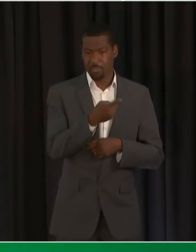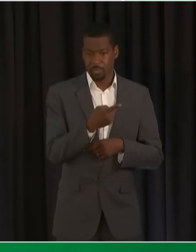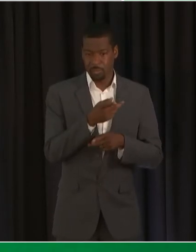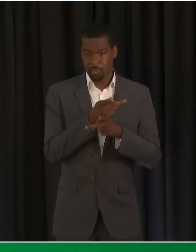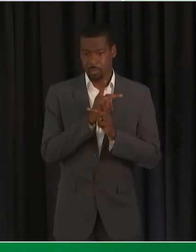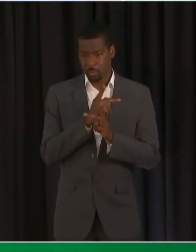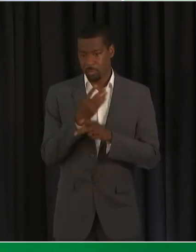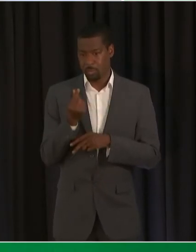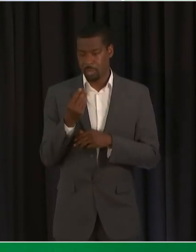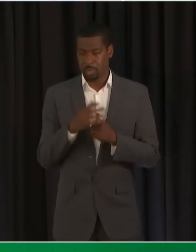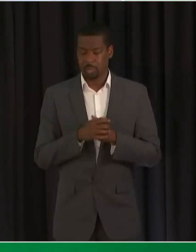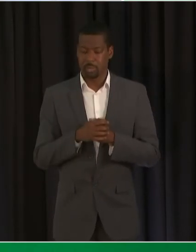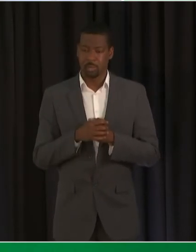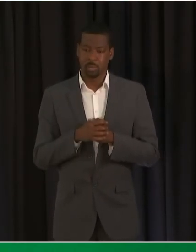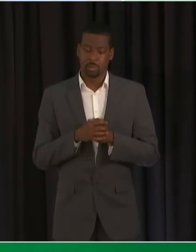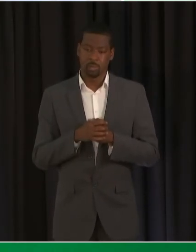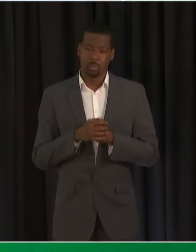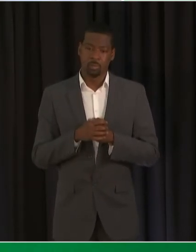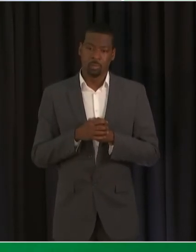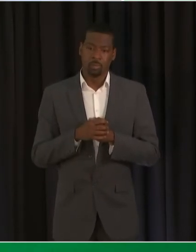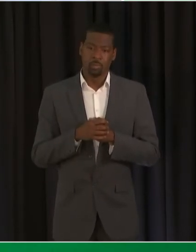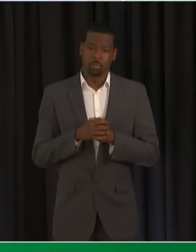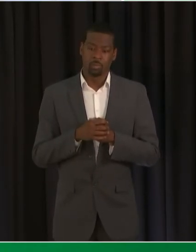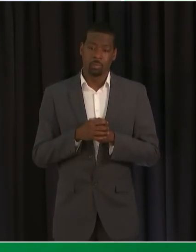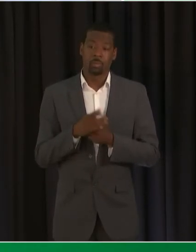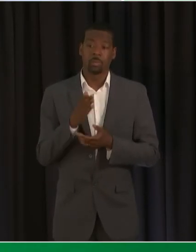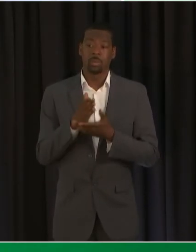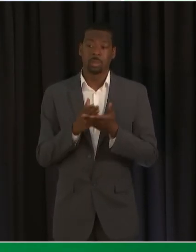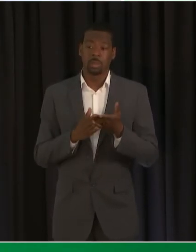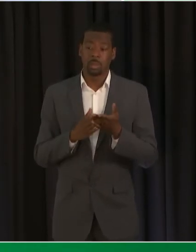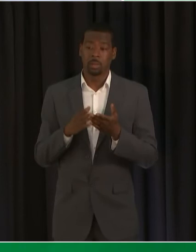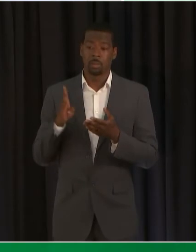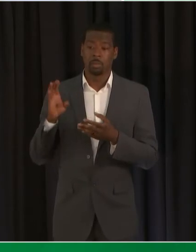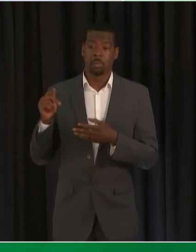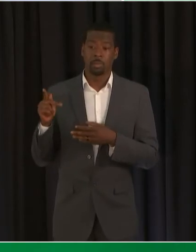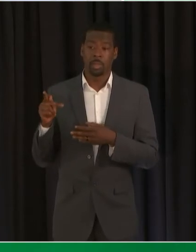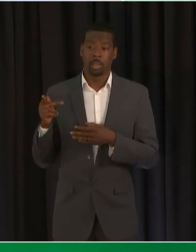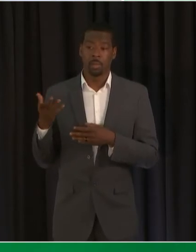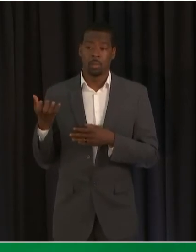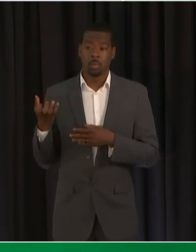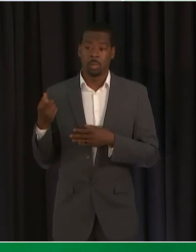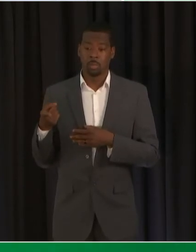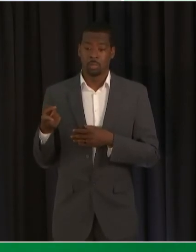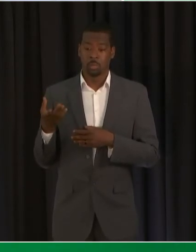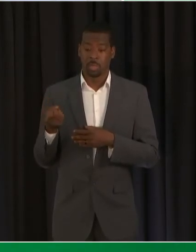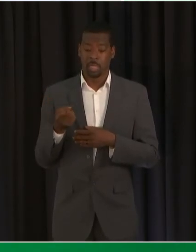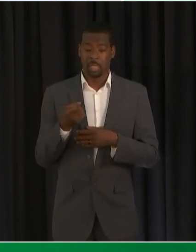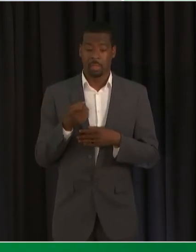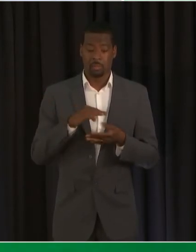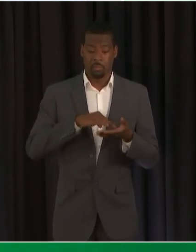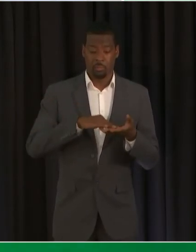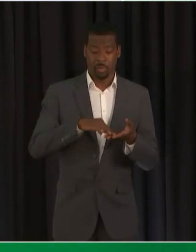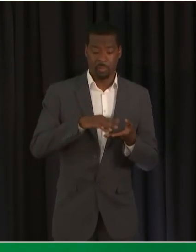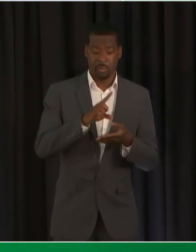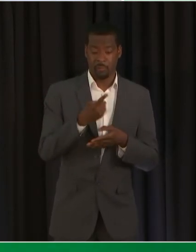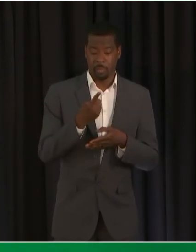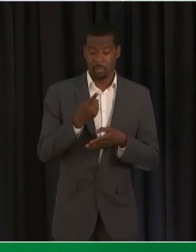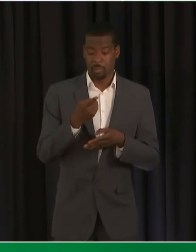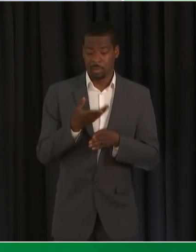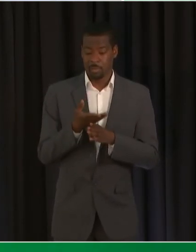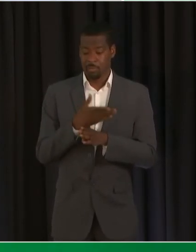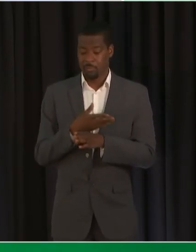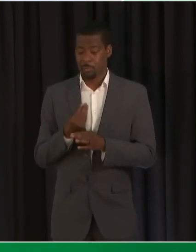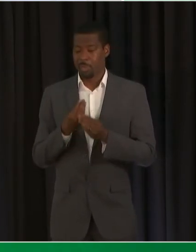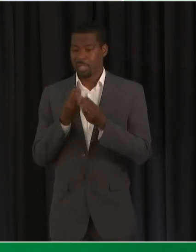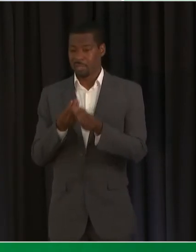one money, right, for PPP. All right. Now, some banks actually wanted you to get forgiveness first before